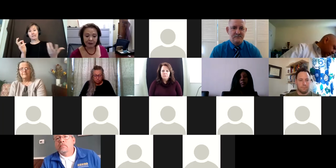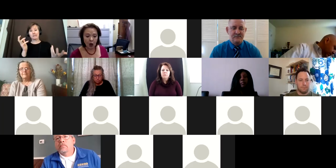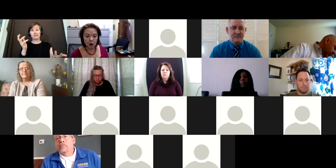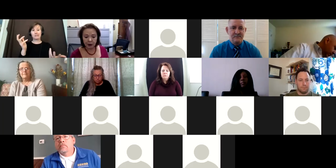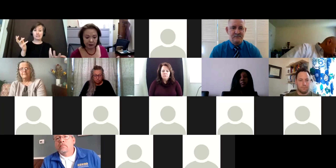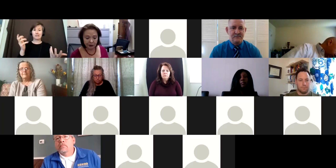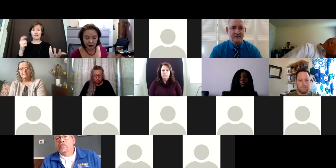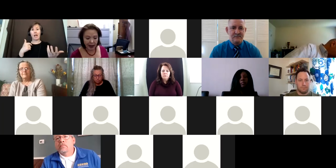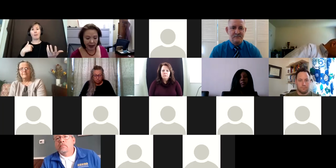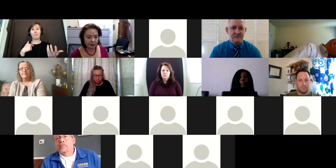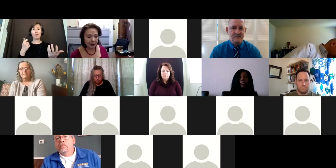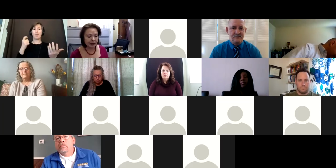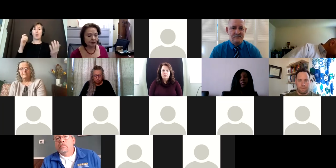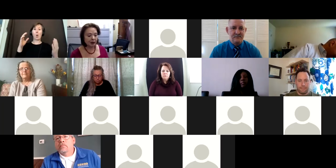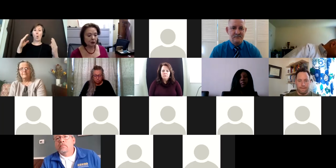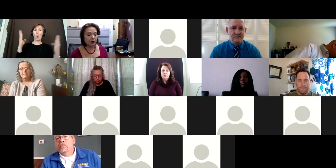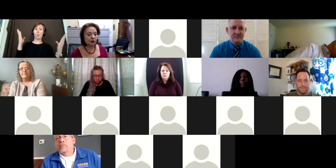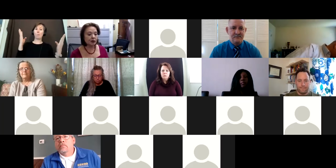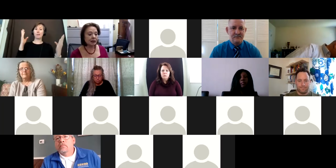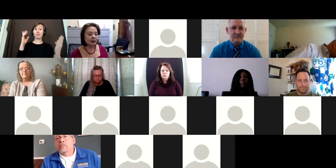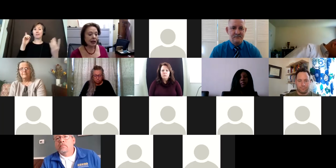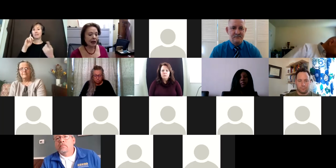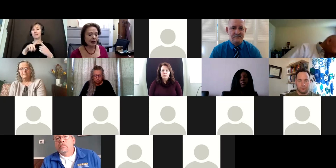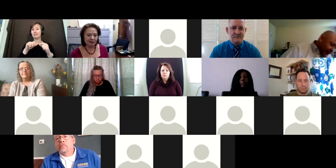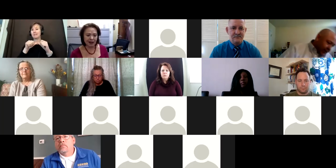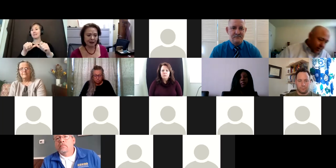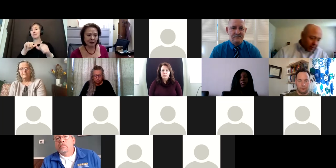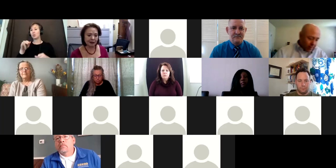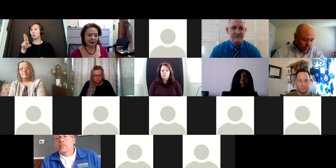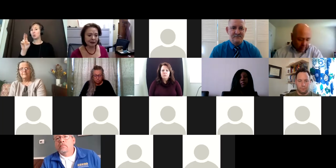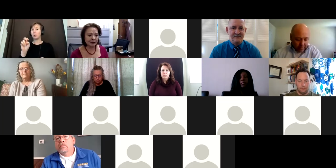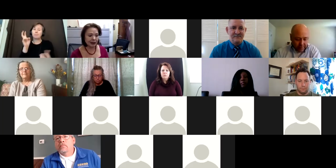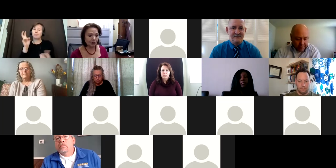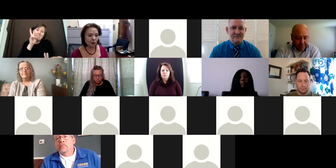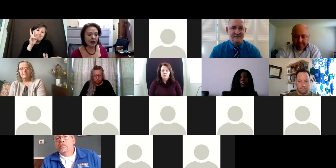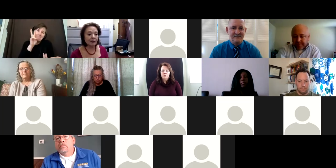I'm kind of open for that, but we'll see.